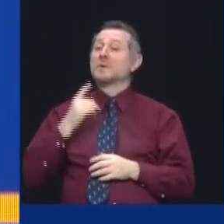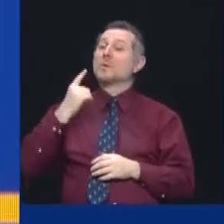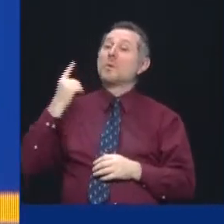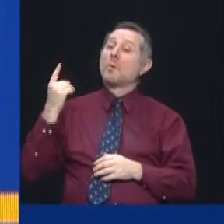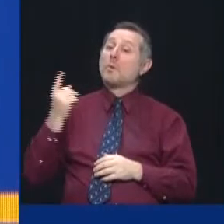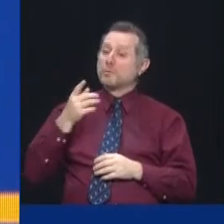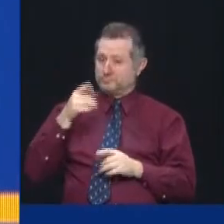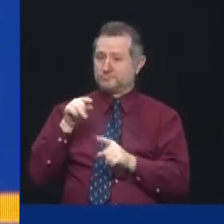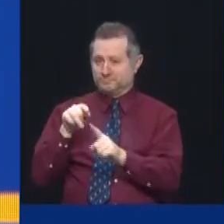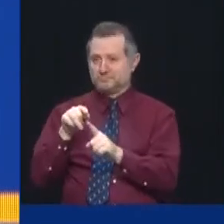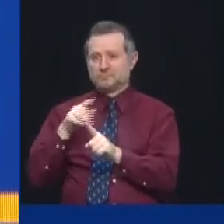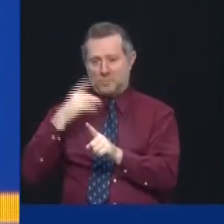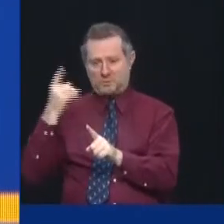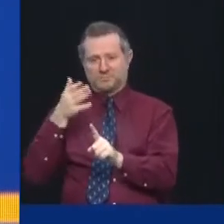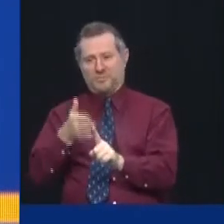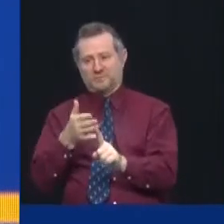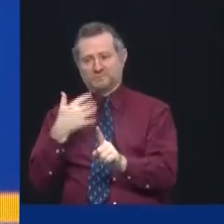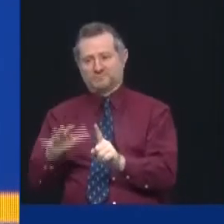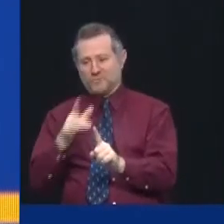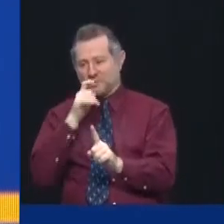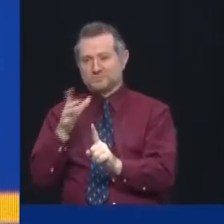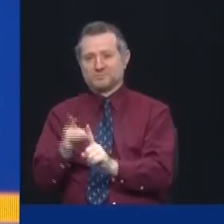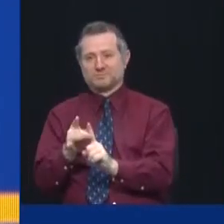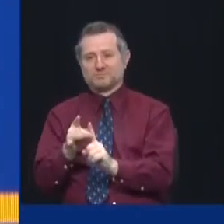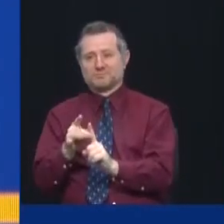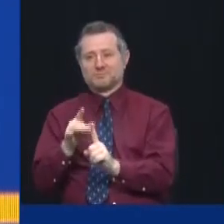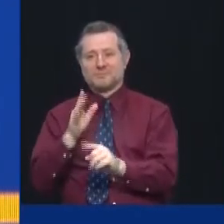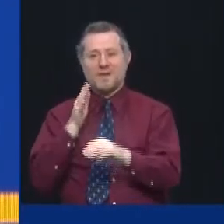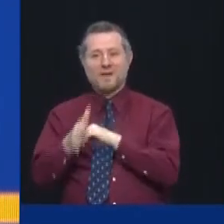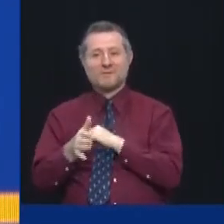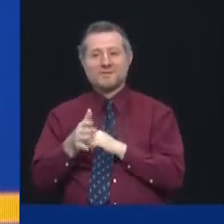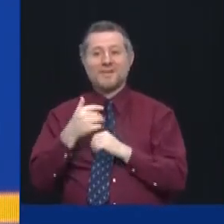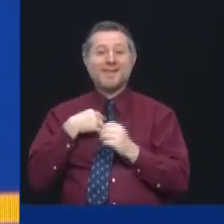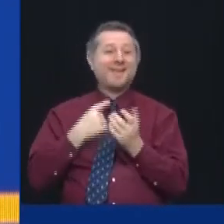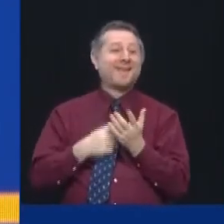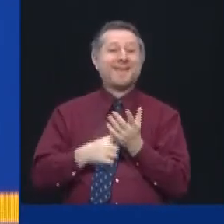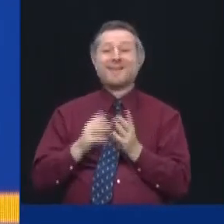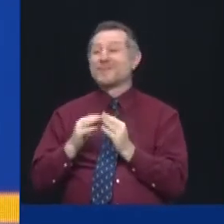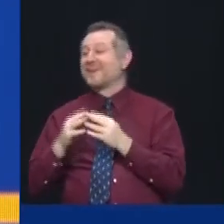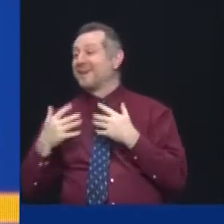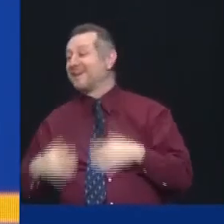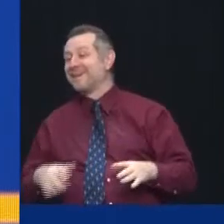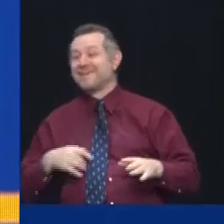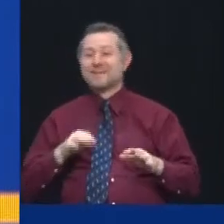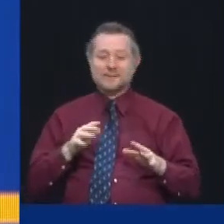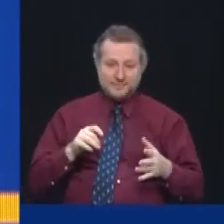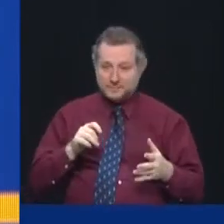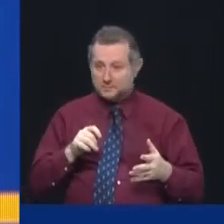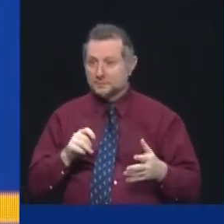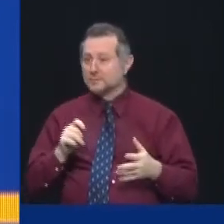four ads, that are narrated by famous New Yorkers.